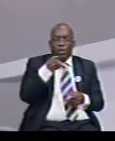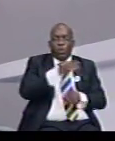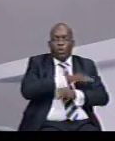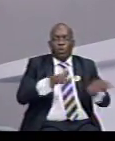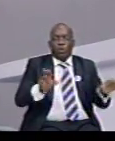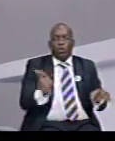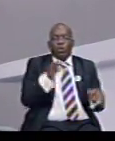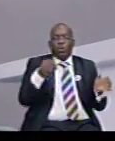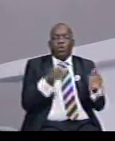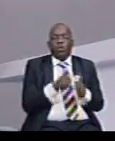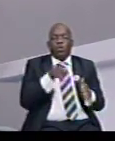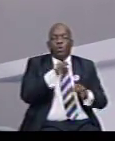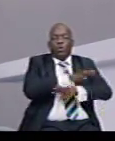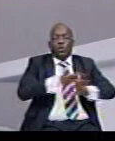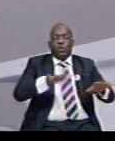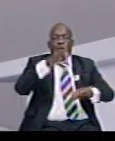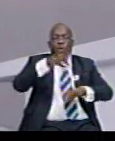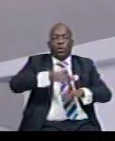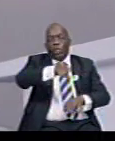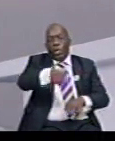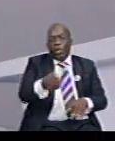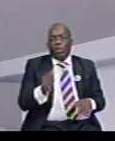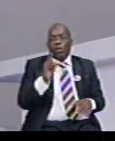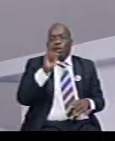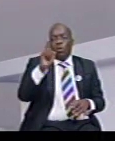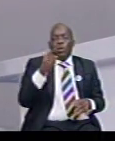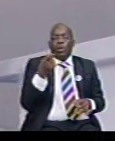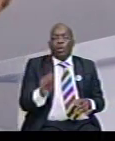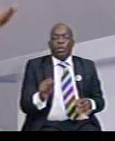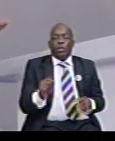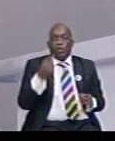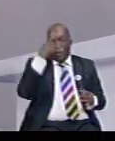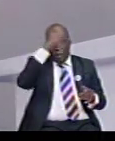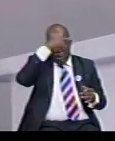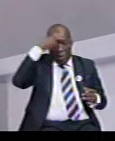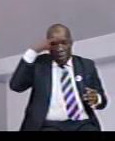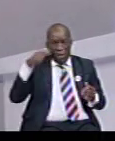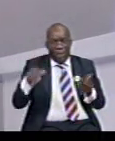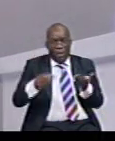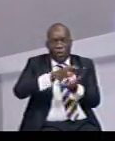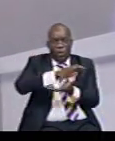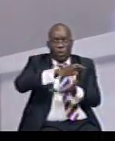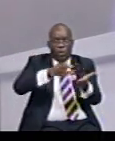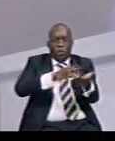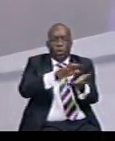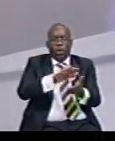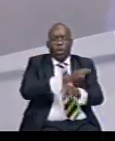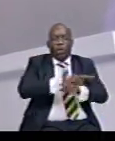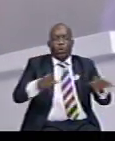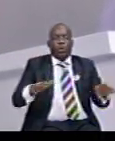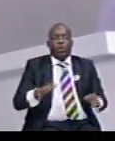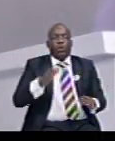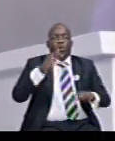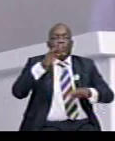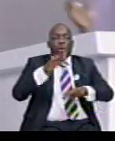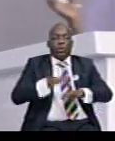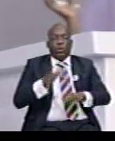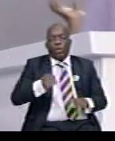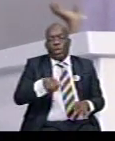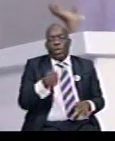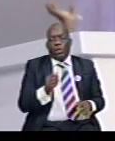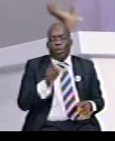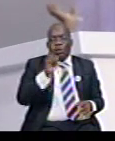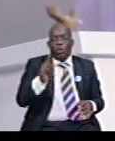don't touch anyone. Your shadow does not fall on anyone. You don't speak to any challenge in any life come